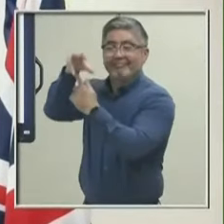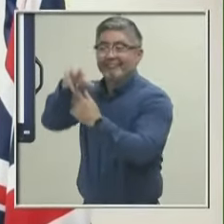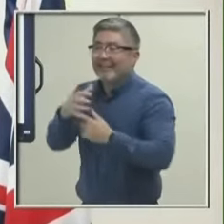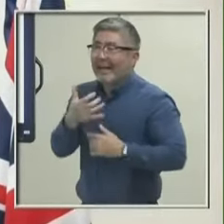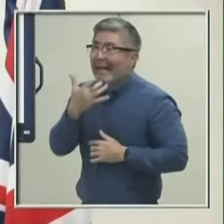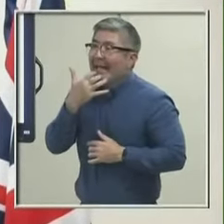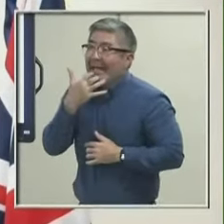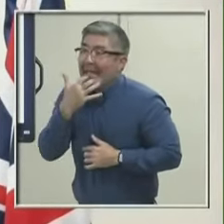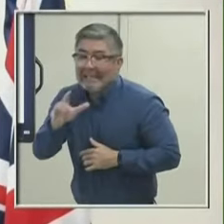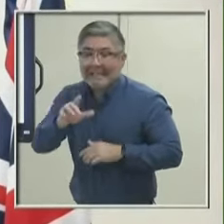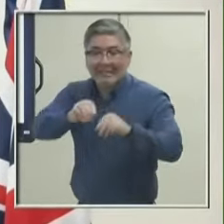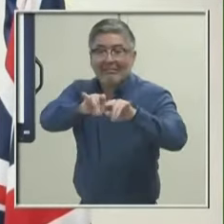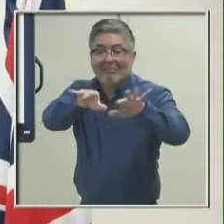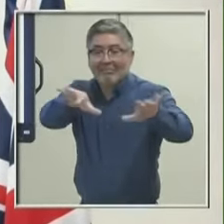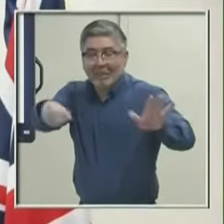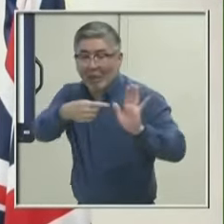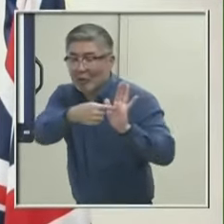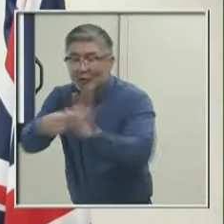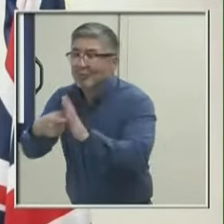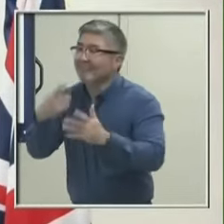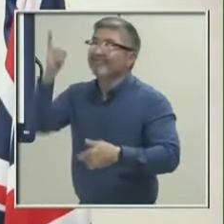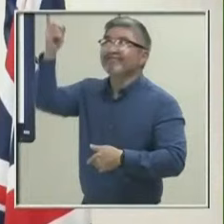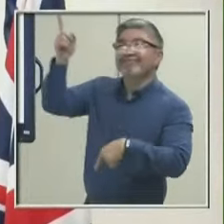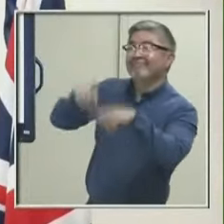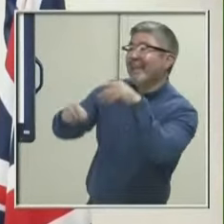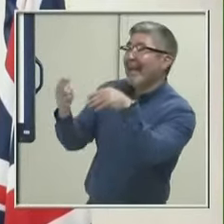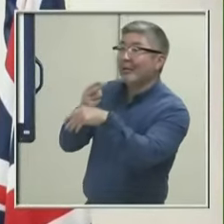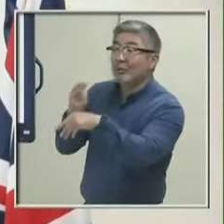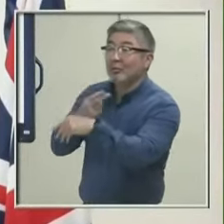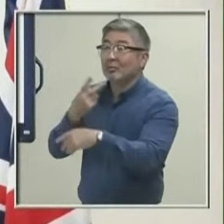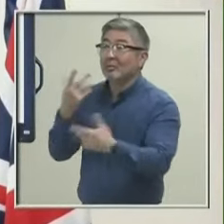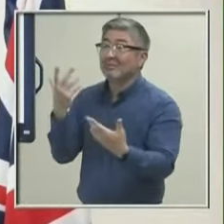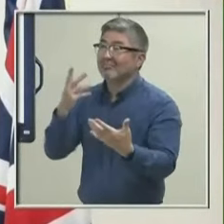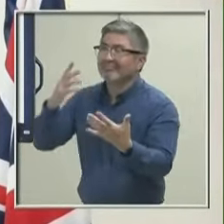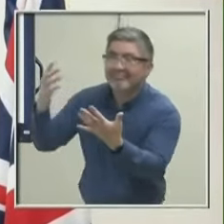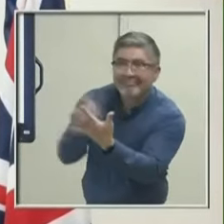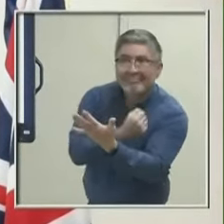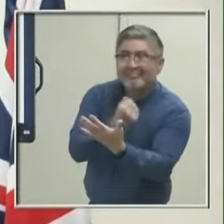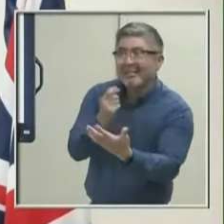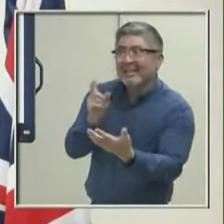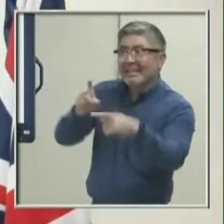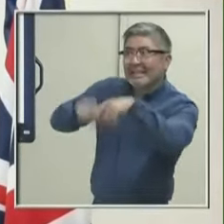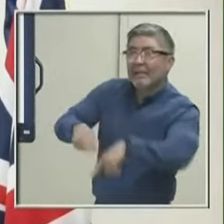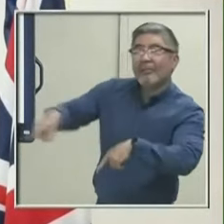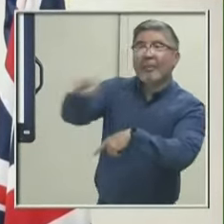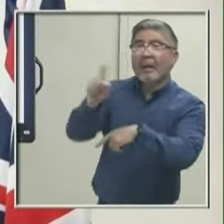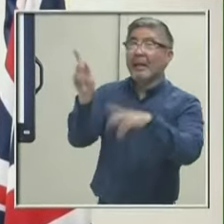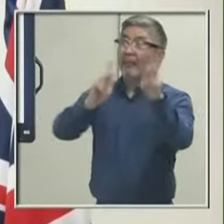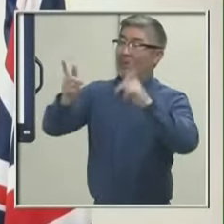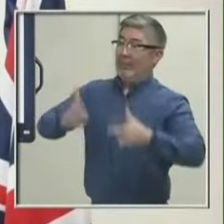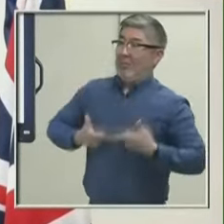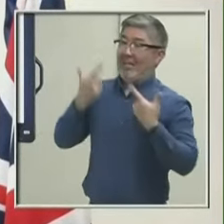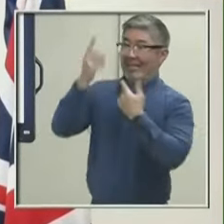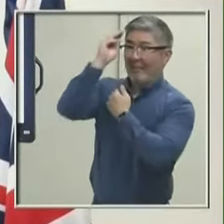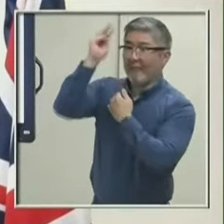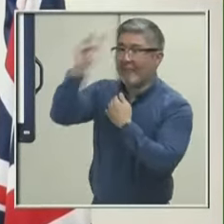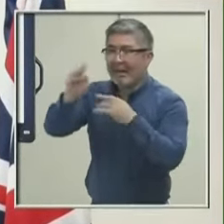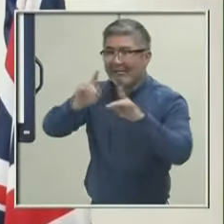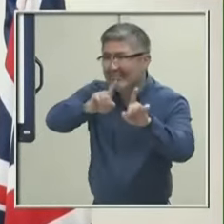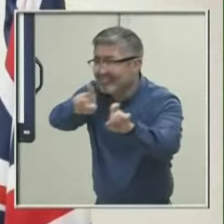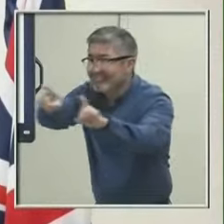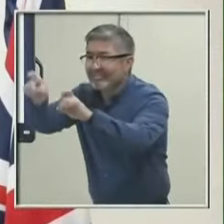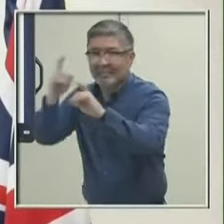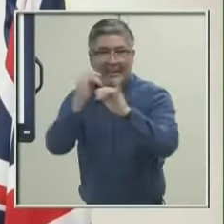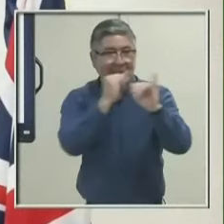progressed, we didn't have any of that. So we had to rely on the residents. We had to rely on the firefighters, the police department, all of the